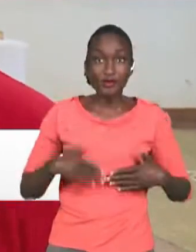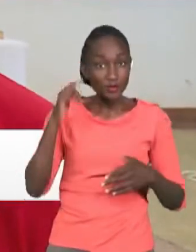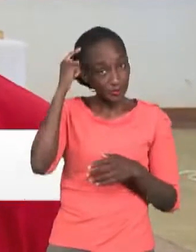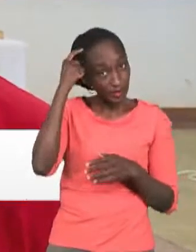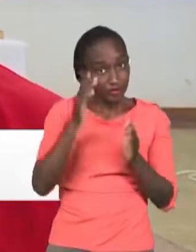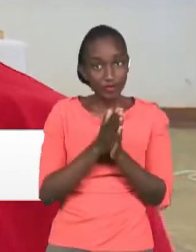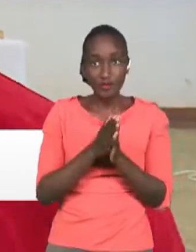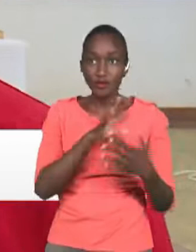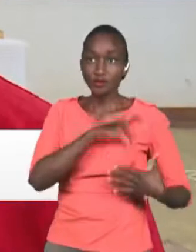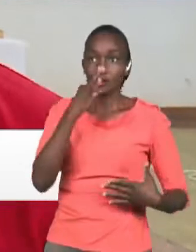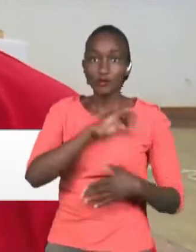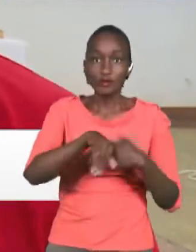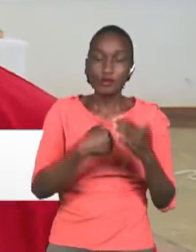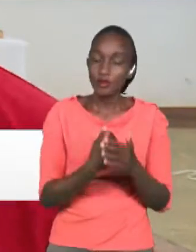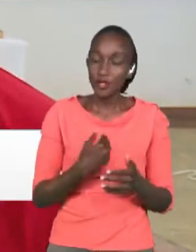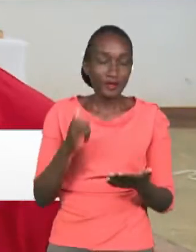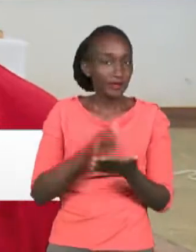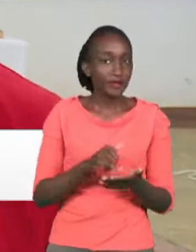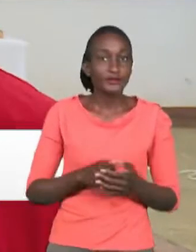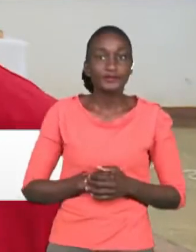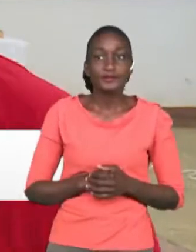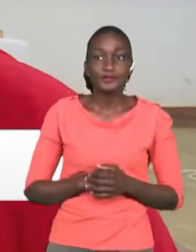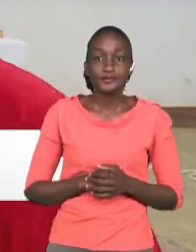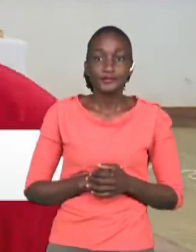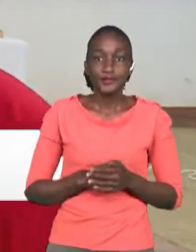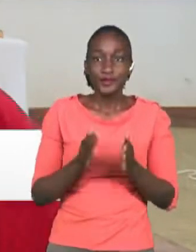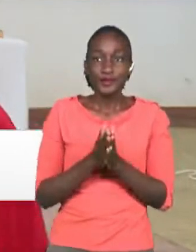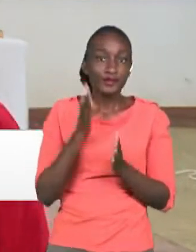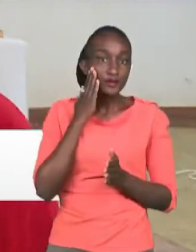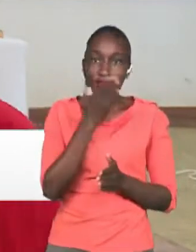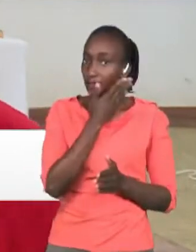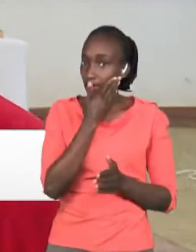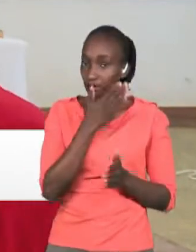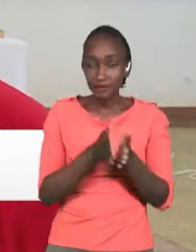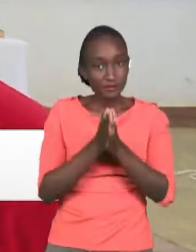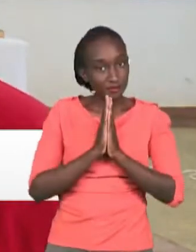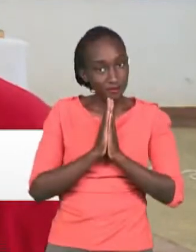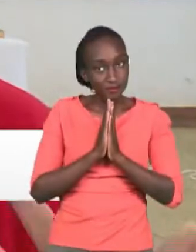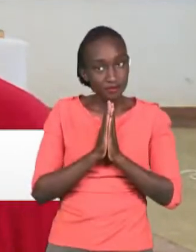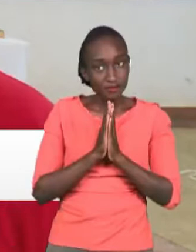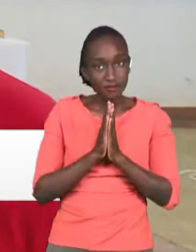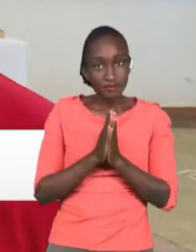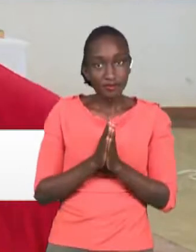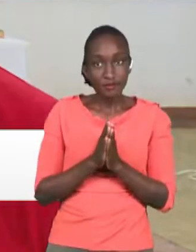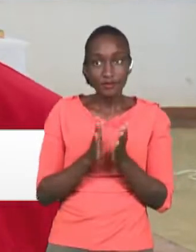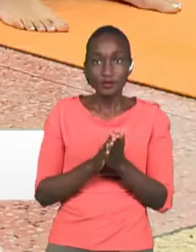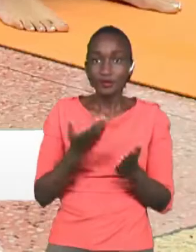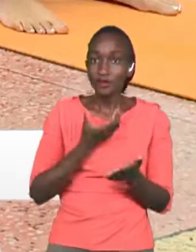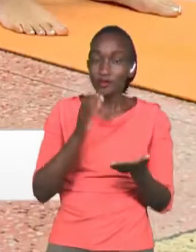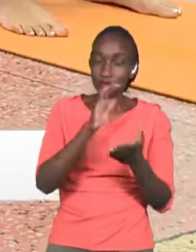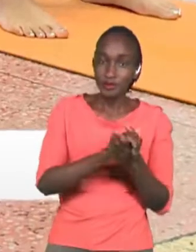all have minds, we all have bodies, and we all have souls, regardless of color or regardless of religion or regardless of whatever our beliefs